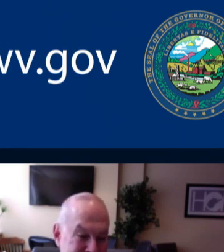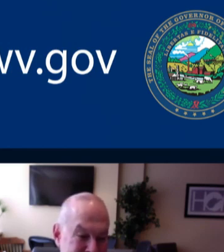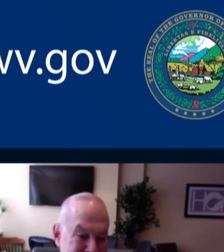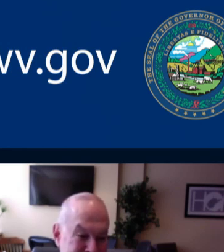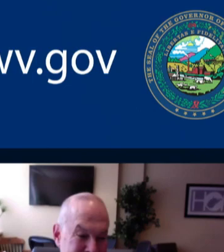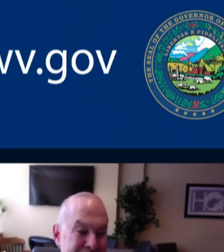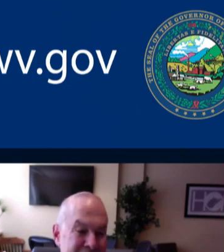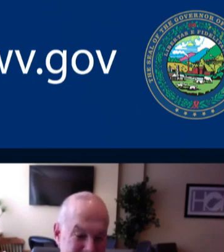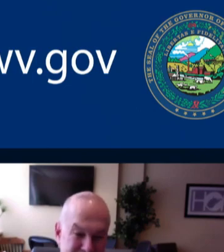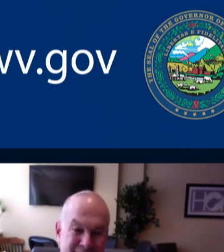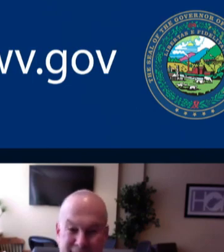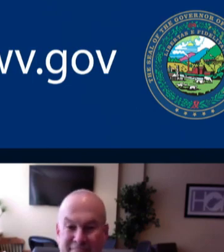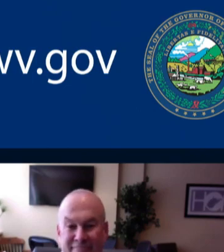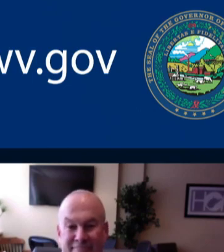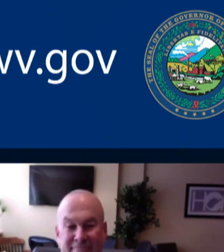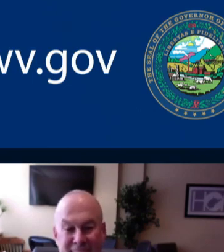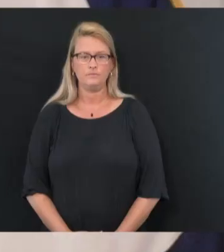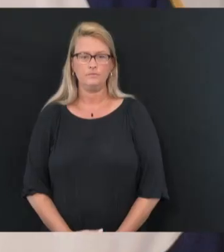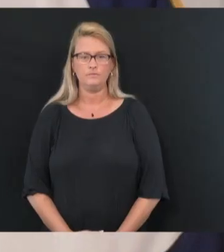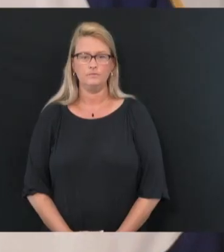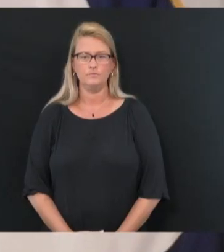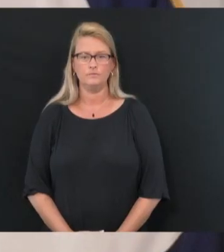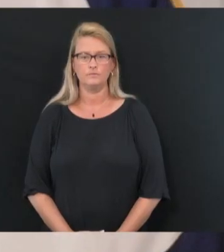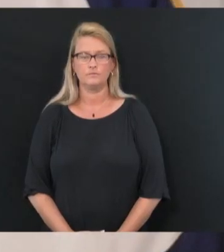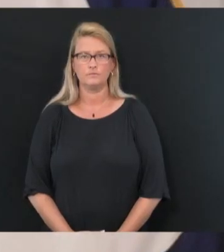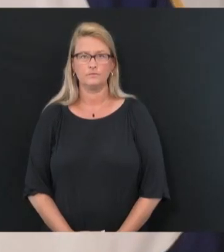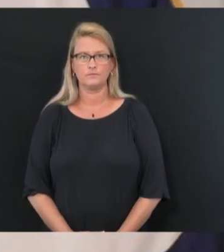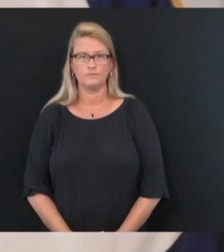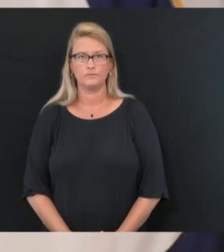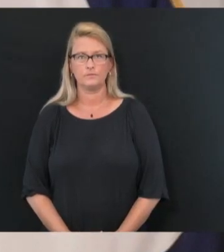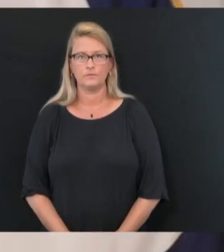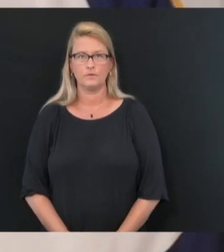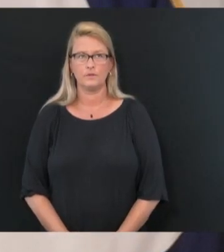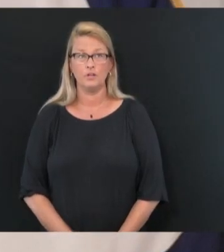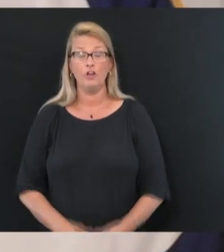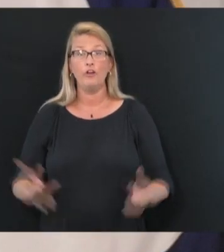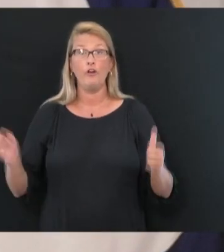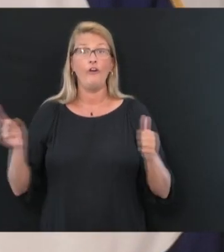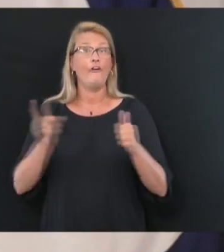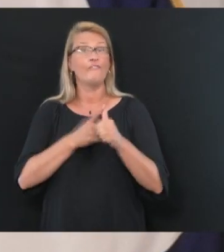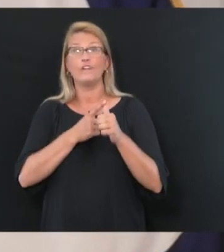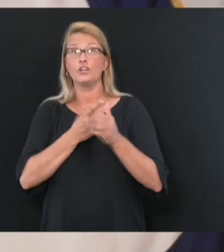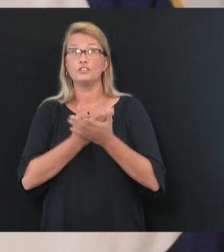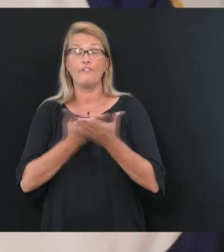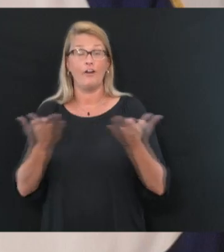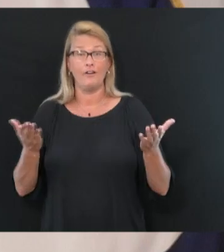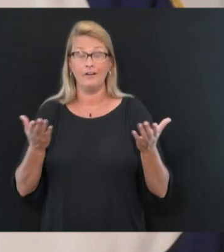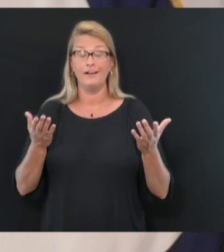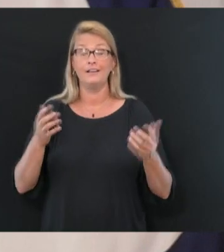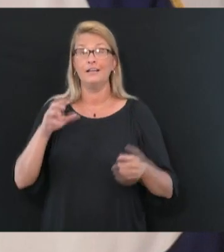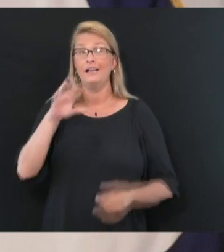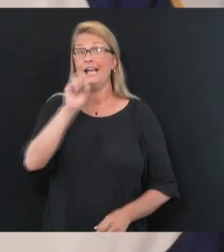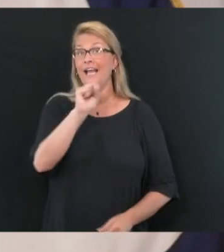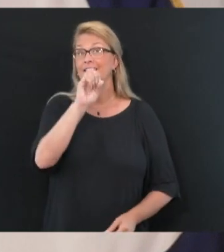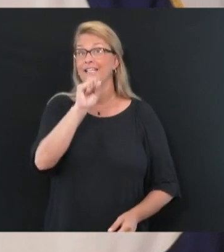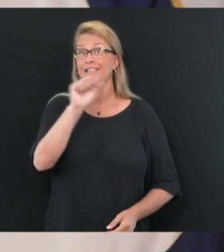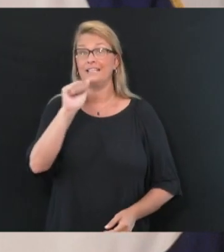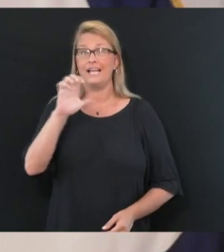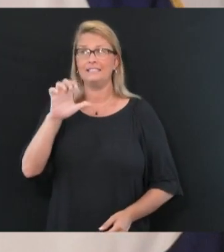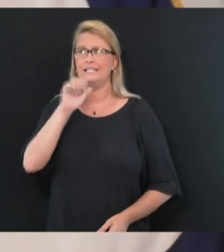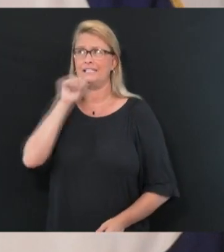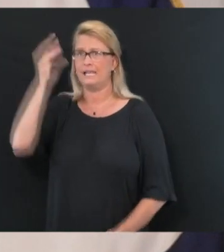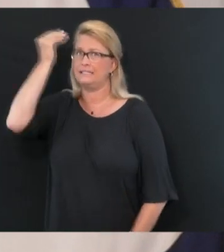lead off. First of all, the tail's not wagging the dog. The SSAC is not telling us, we're telling